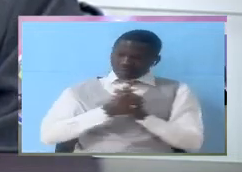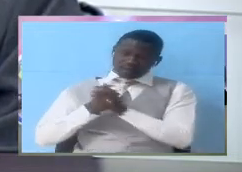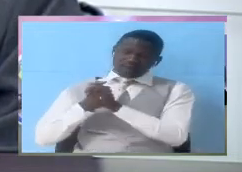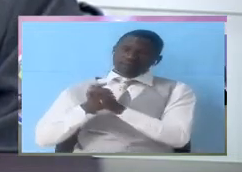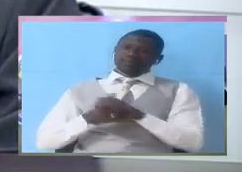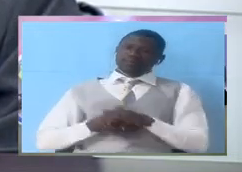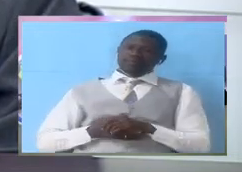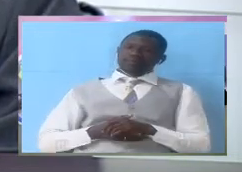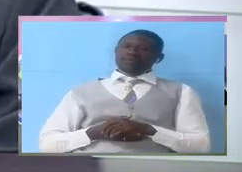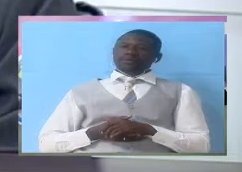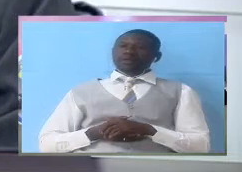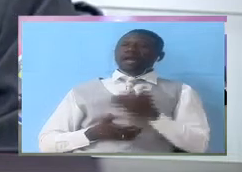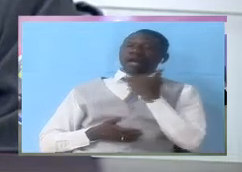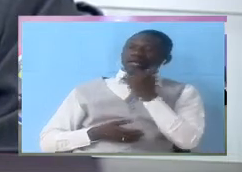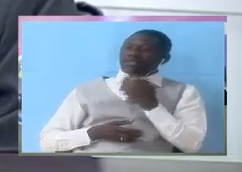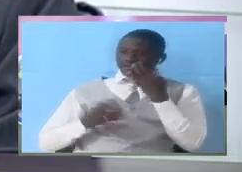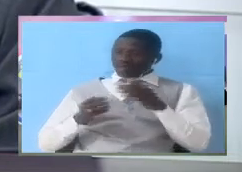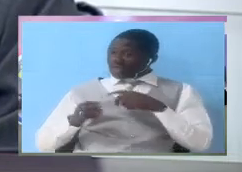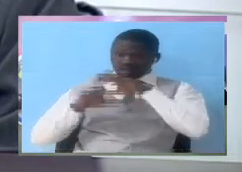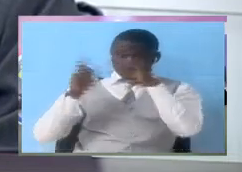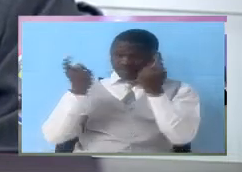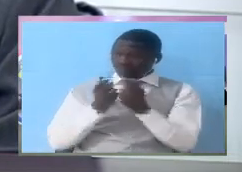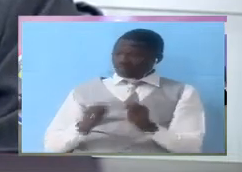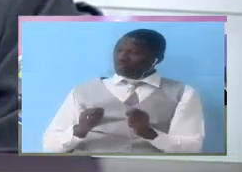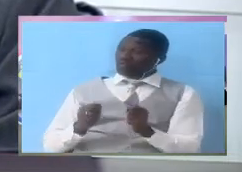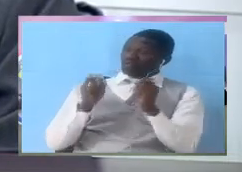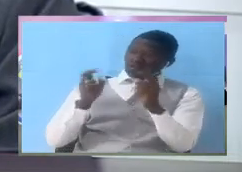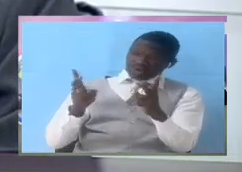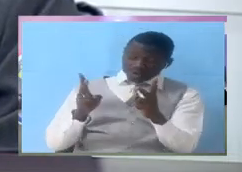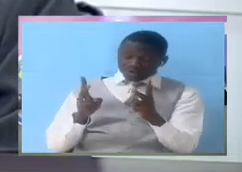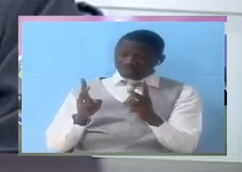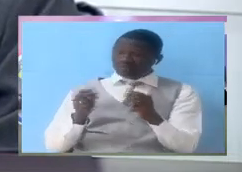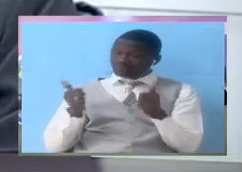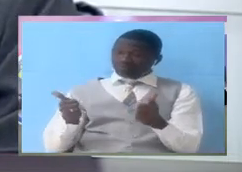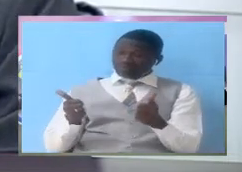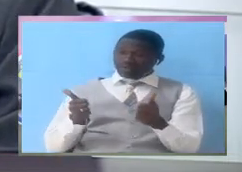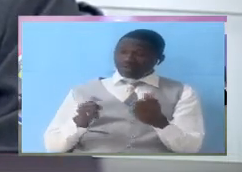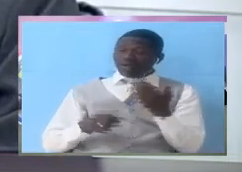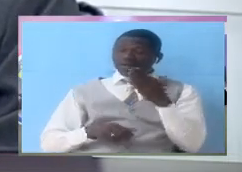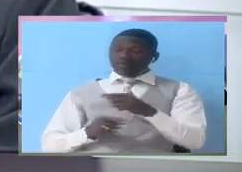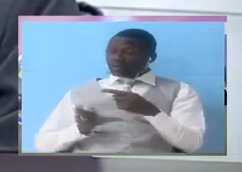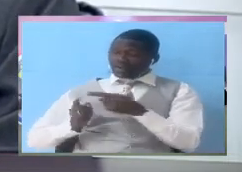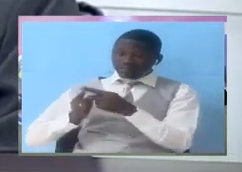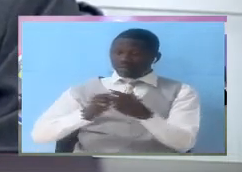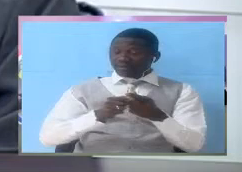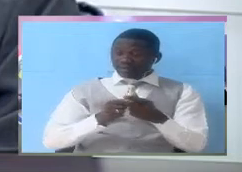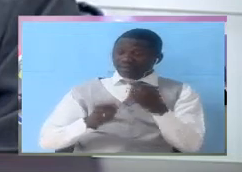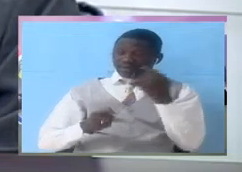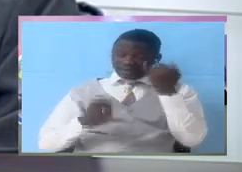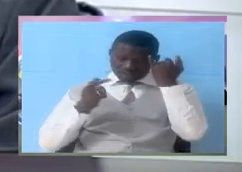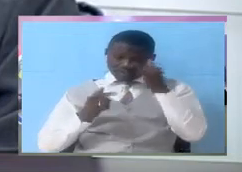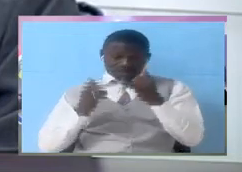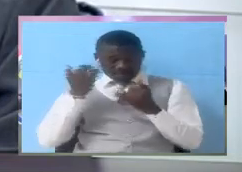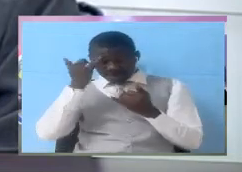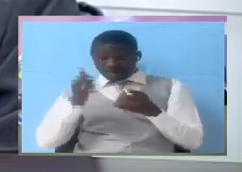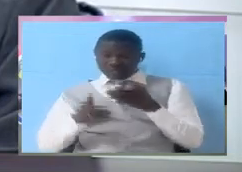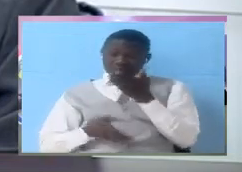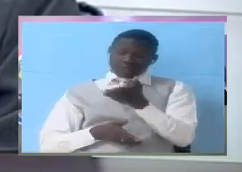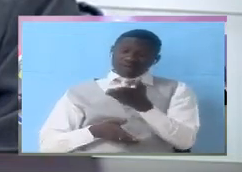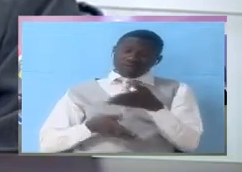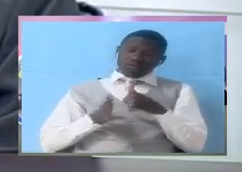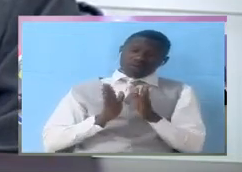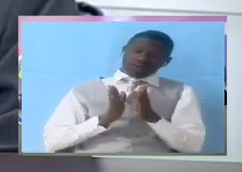len ask if everything was okay sen ndax yep mu ngay dox ni mu wara doxé from the administrative point of view comme ni nga xamné ni depo nak